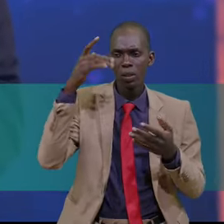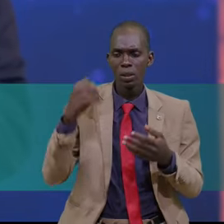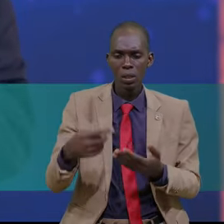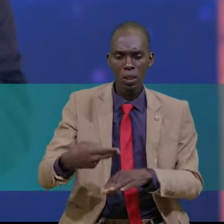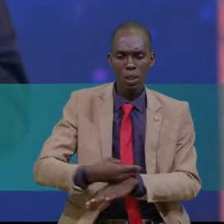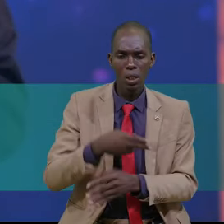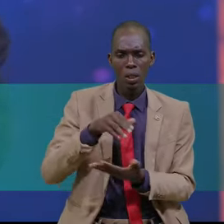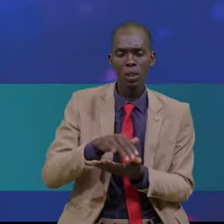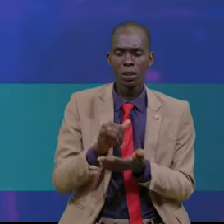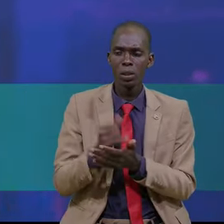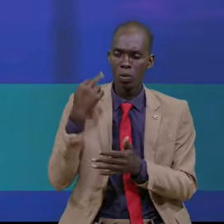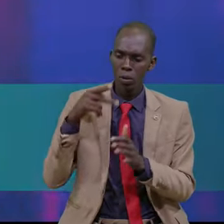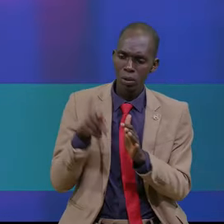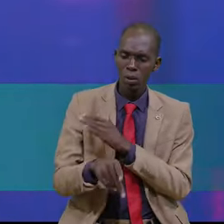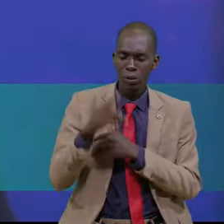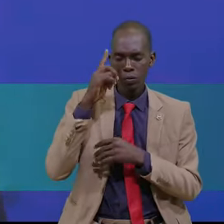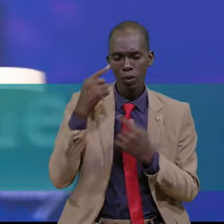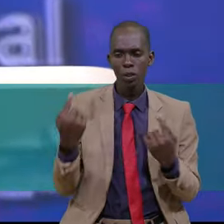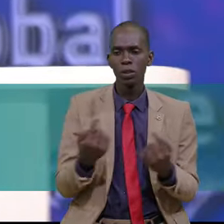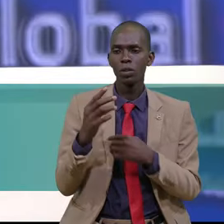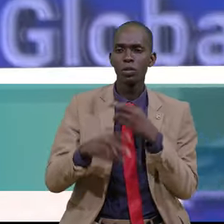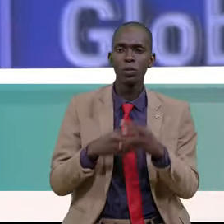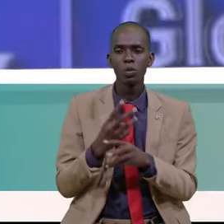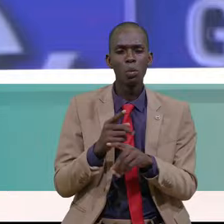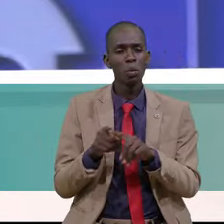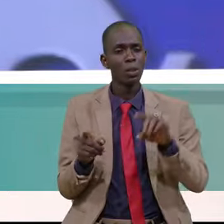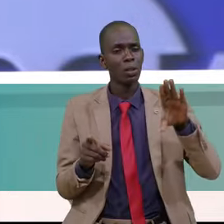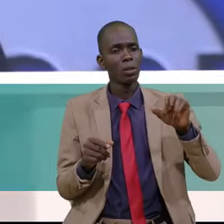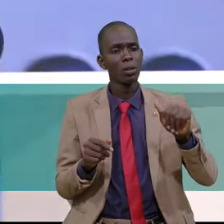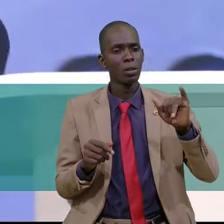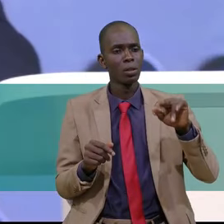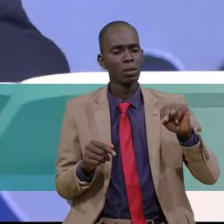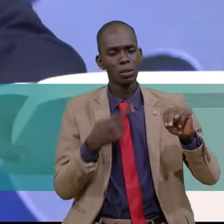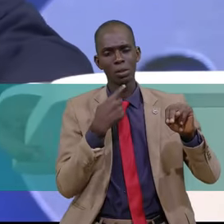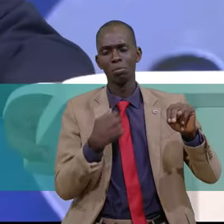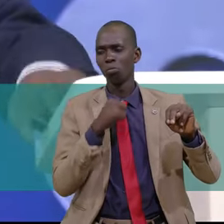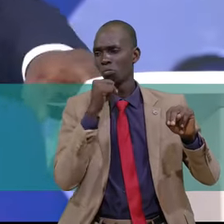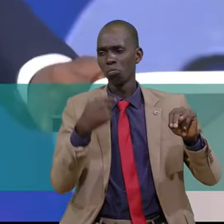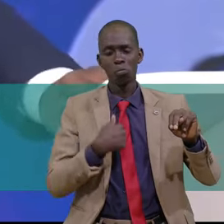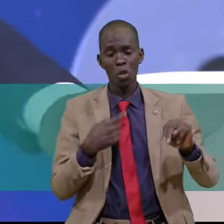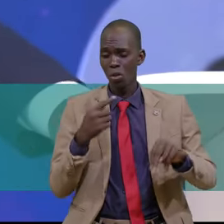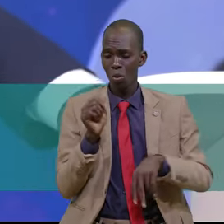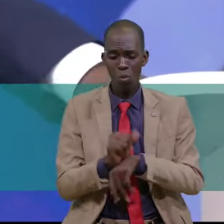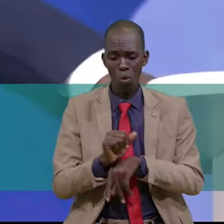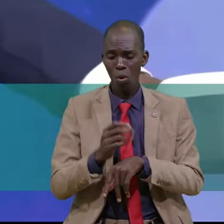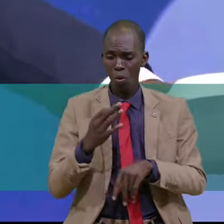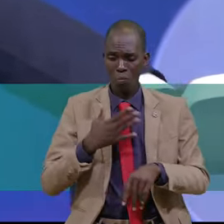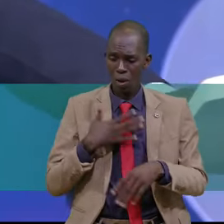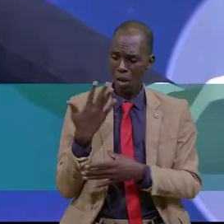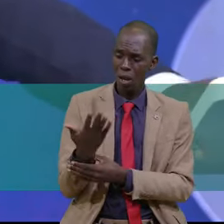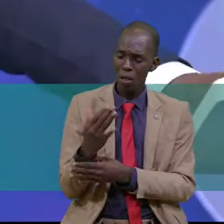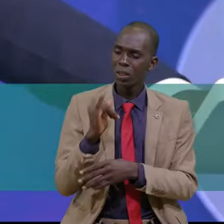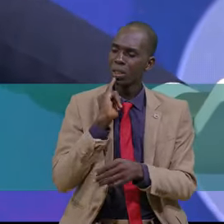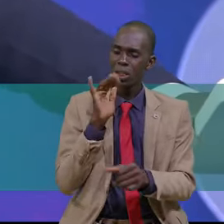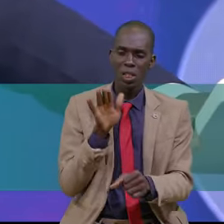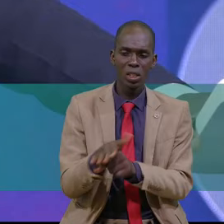sins of the world but Kain said not me the works of my hand it amounts to nothing in fact